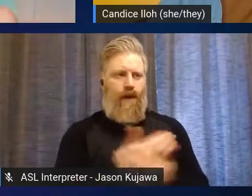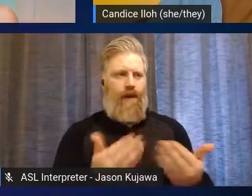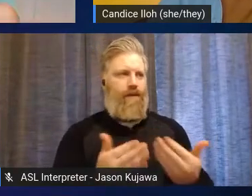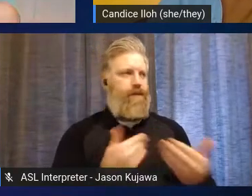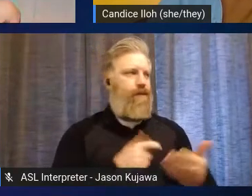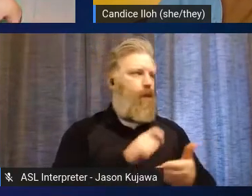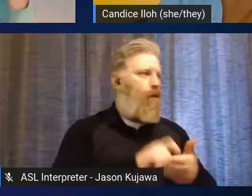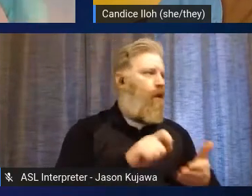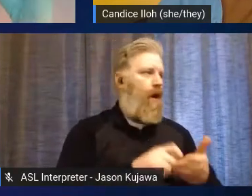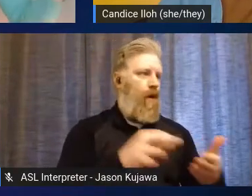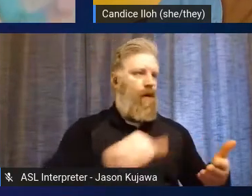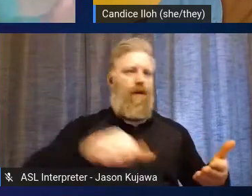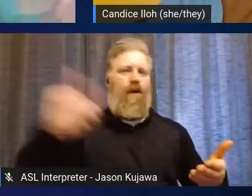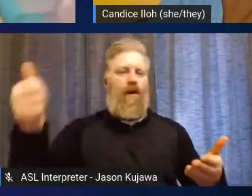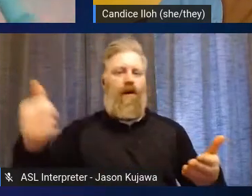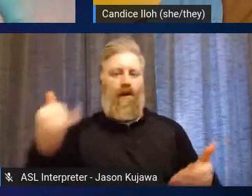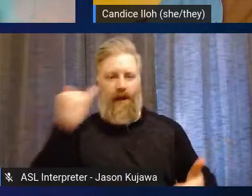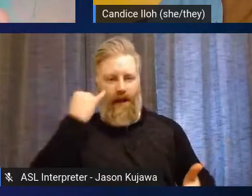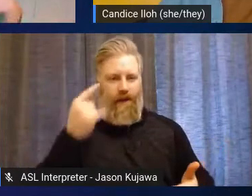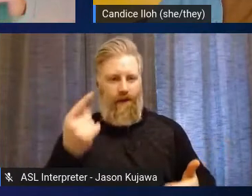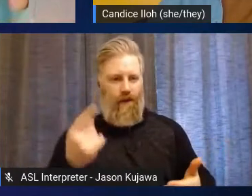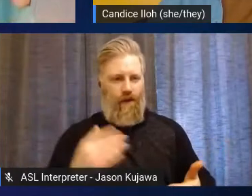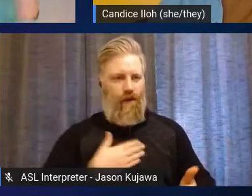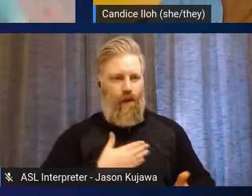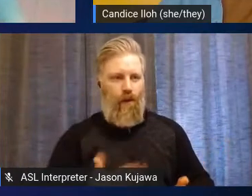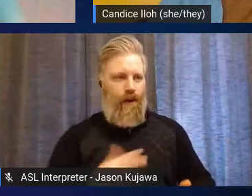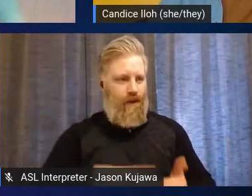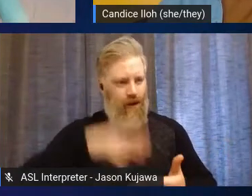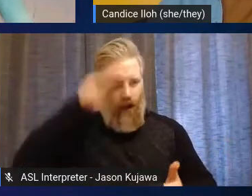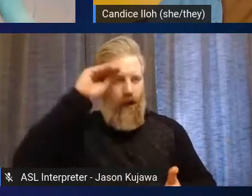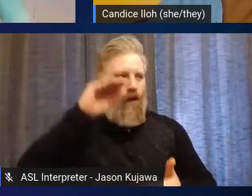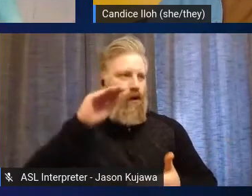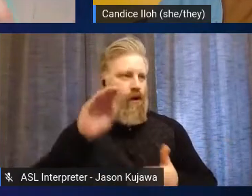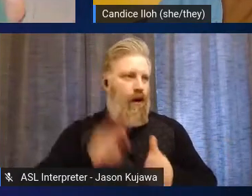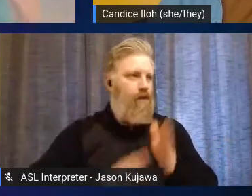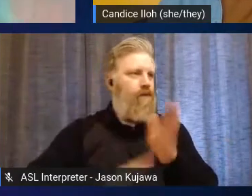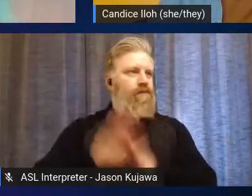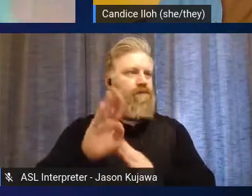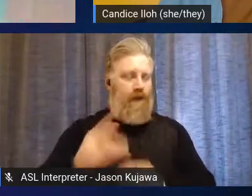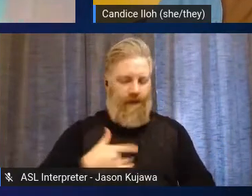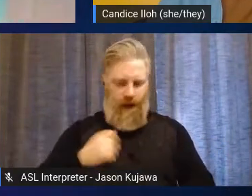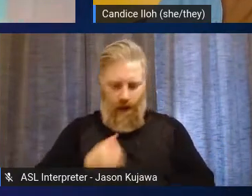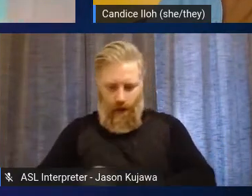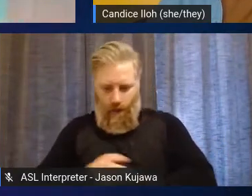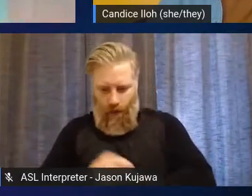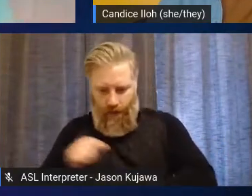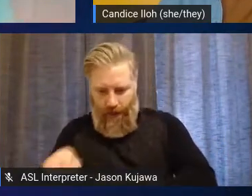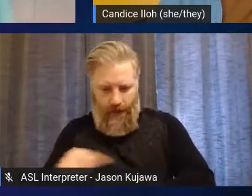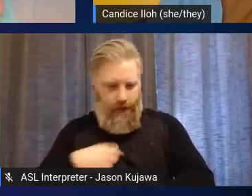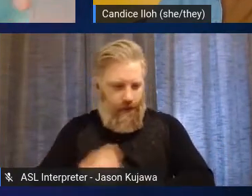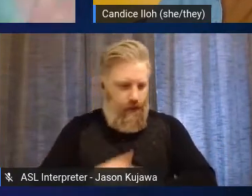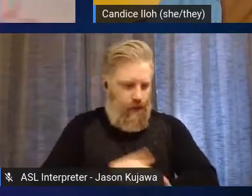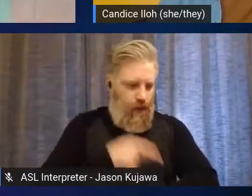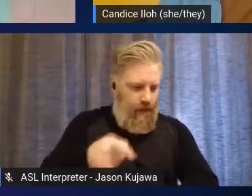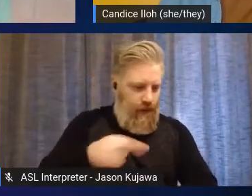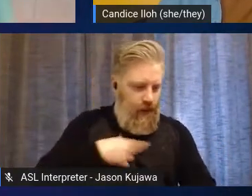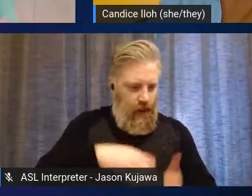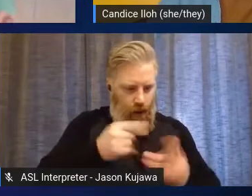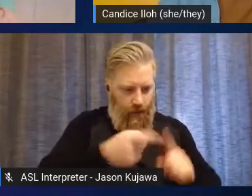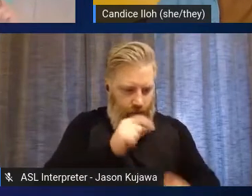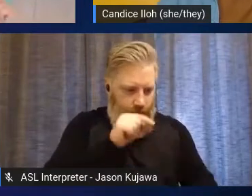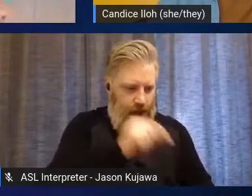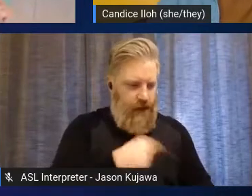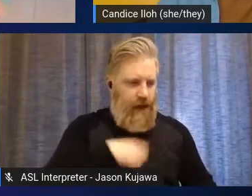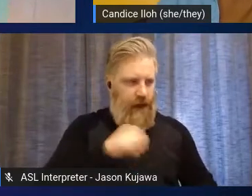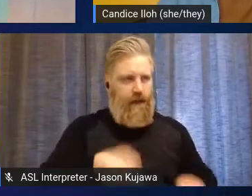with this growth mindset of, you know, there's always something I could be doing better. There's always something I could learn from. There's another class to